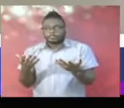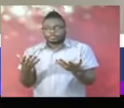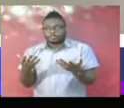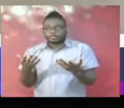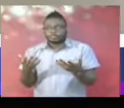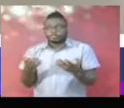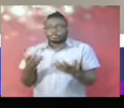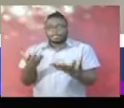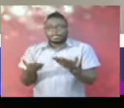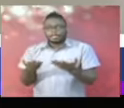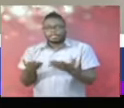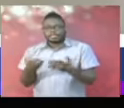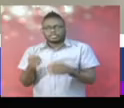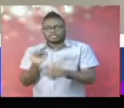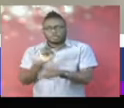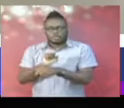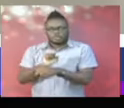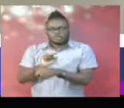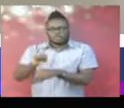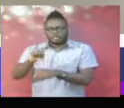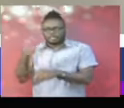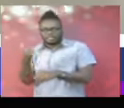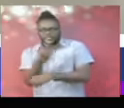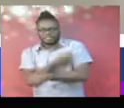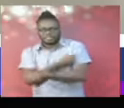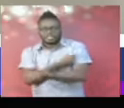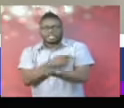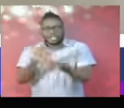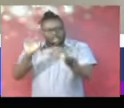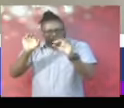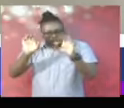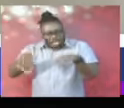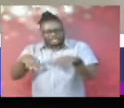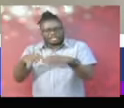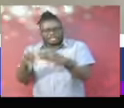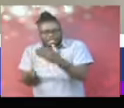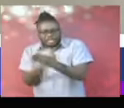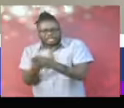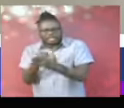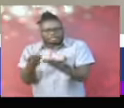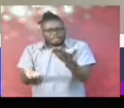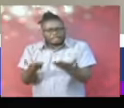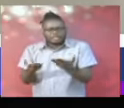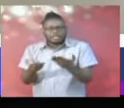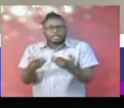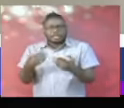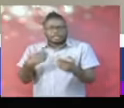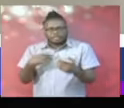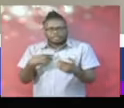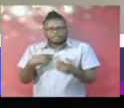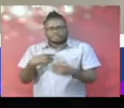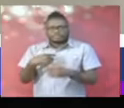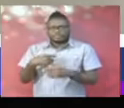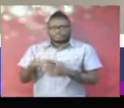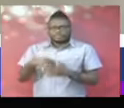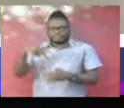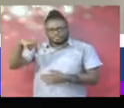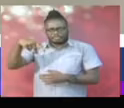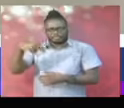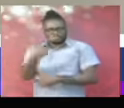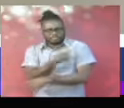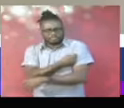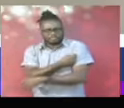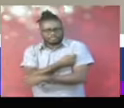Moderna. WHO has not approved Moderna as yet, and we don't have Pfizer in the country at this time. So I was wondering, in this